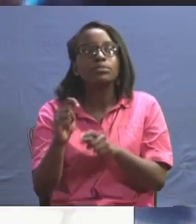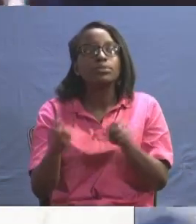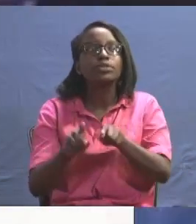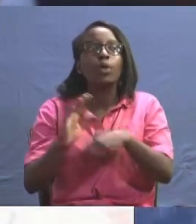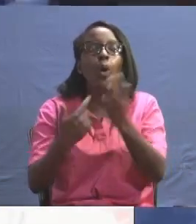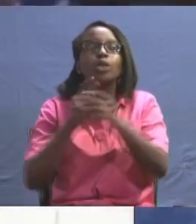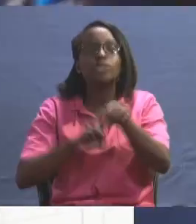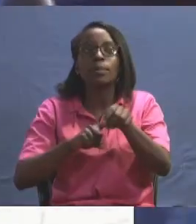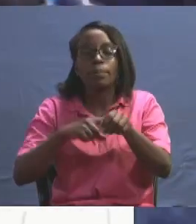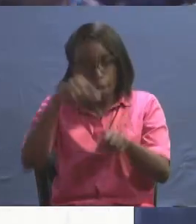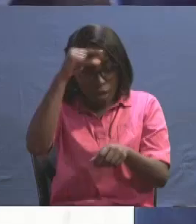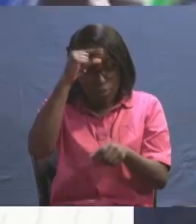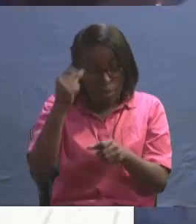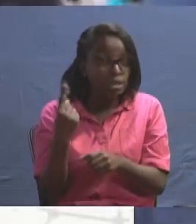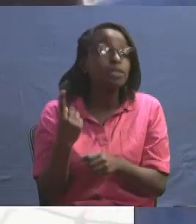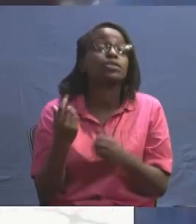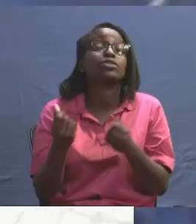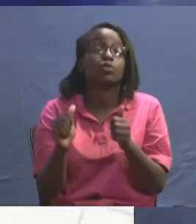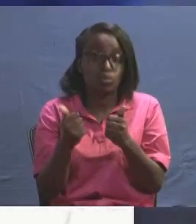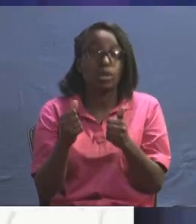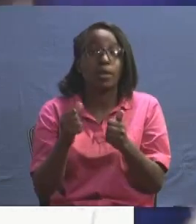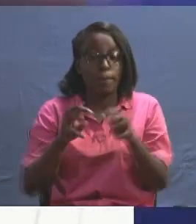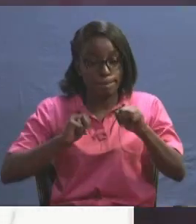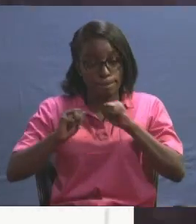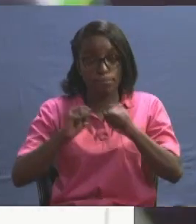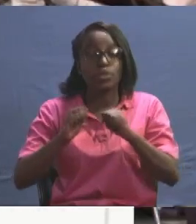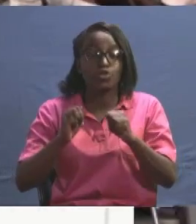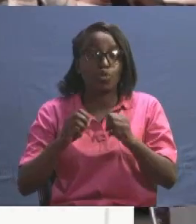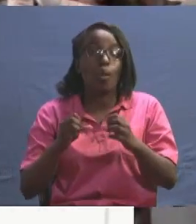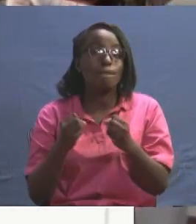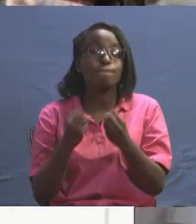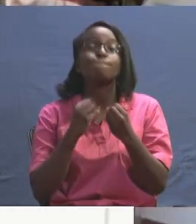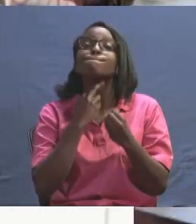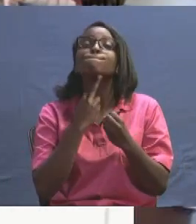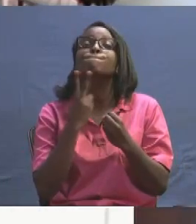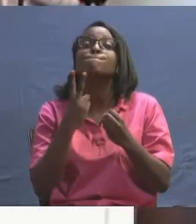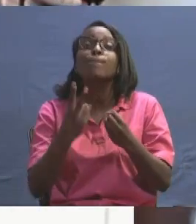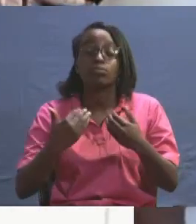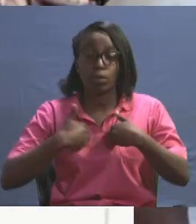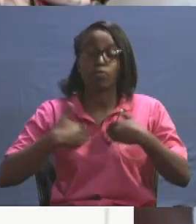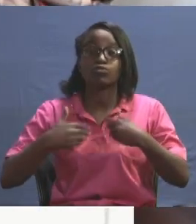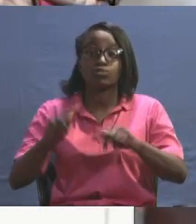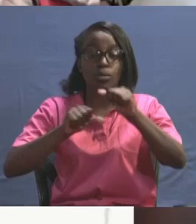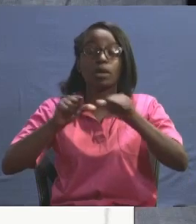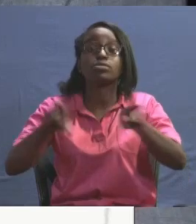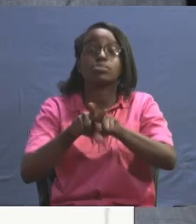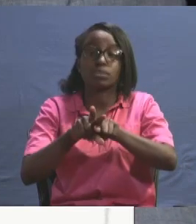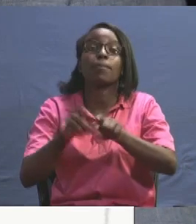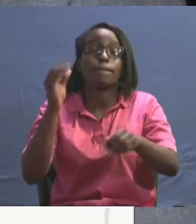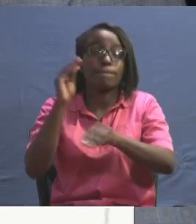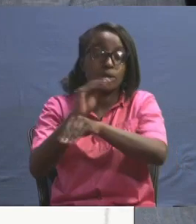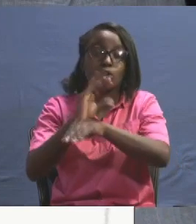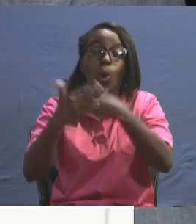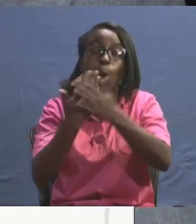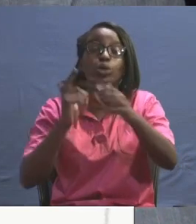government understood, and the message was loud and clear, prompting the government to act swiftly to save the sinking ship. After